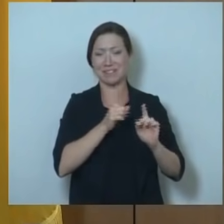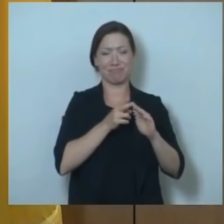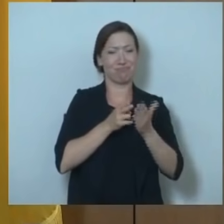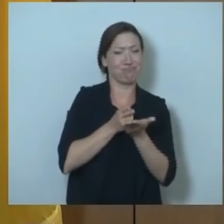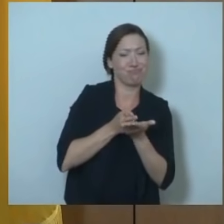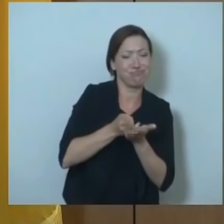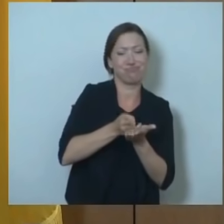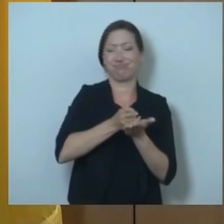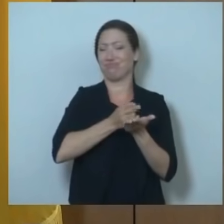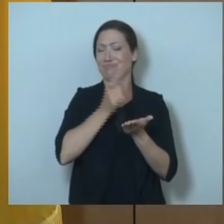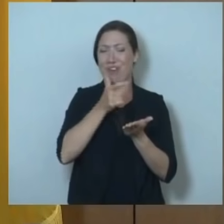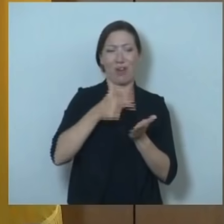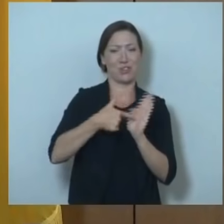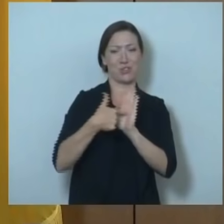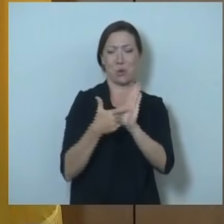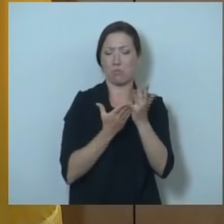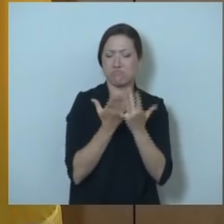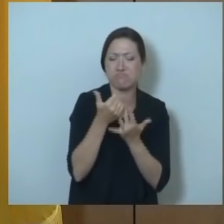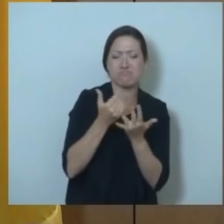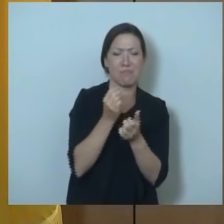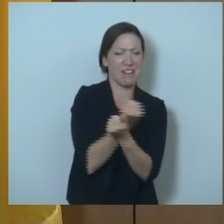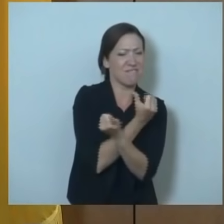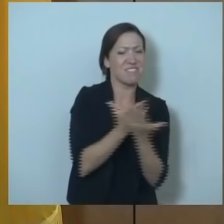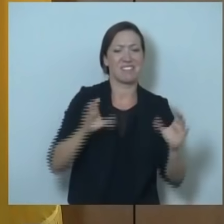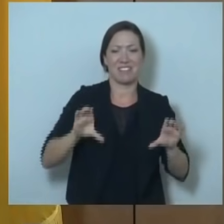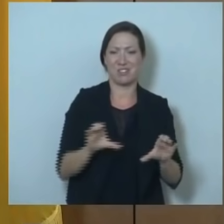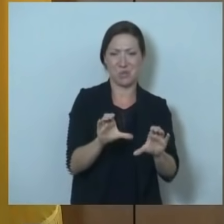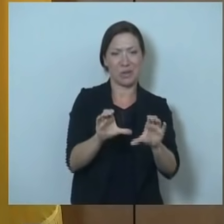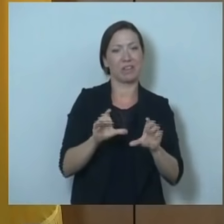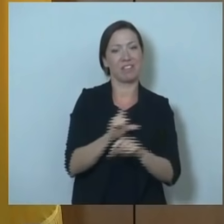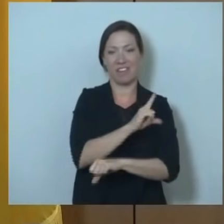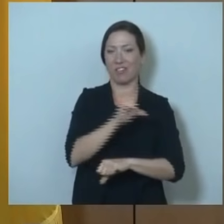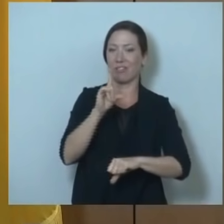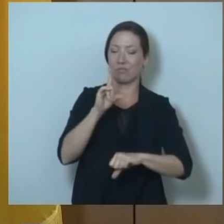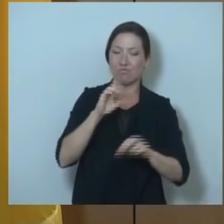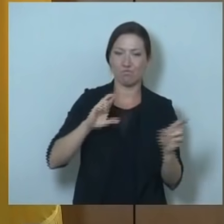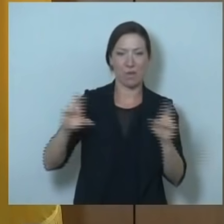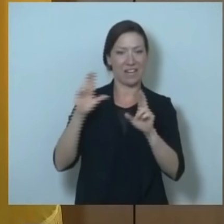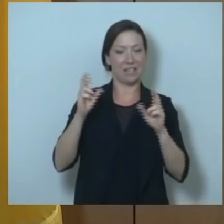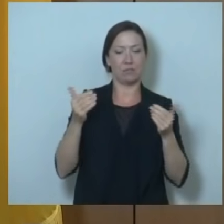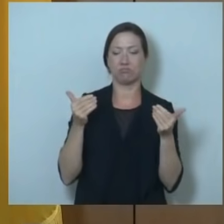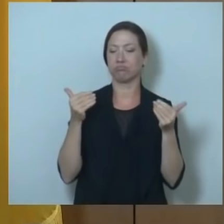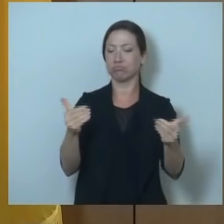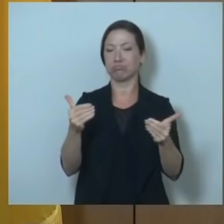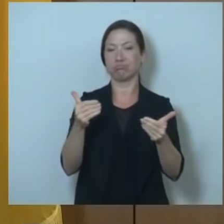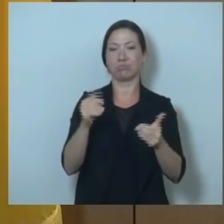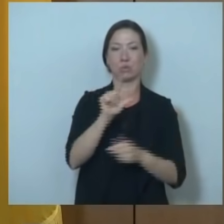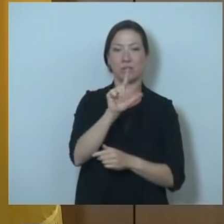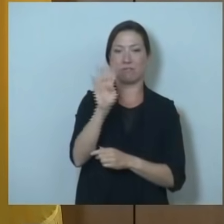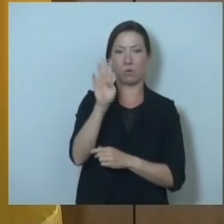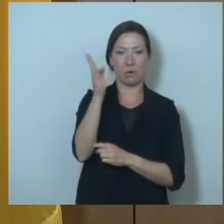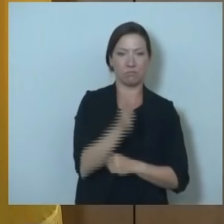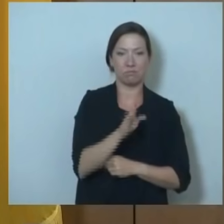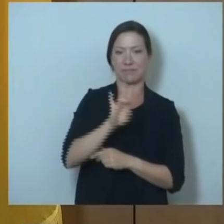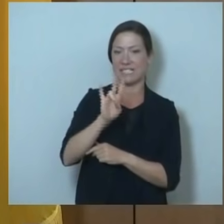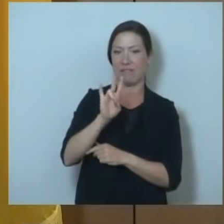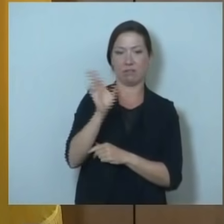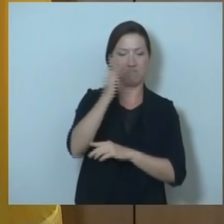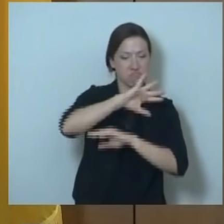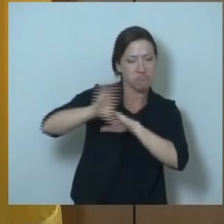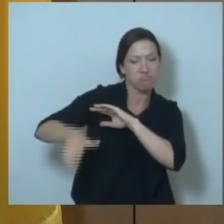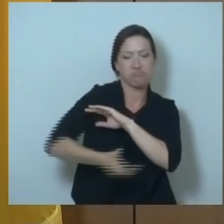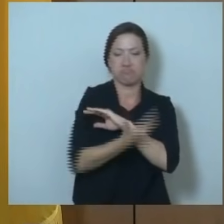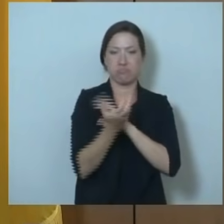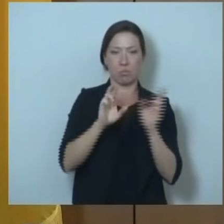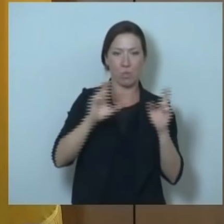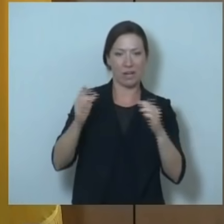they're on call and delivering much-needed services 24 hours a day, 7 days a week. And without them, there is no way we